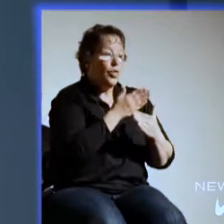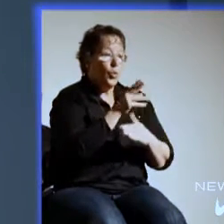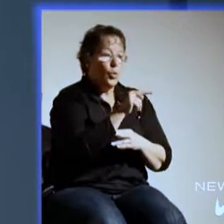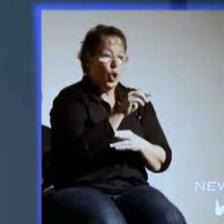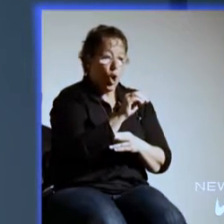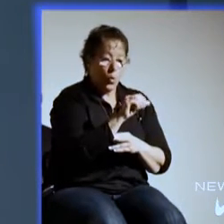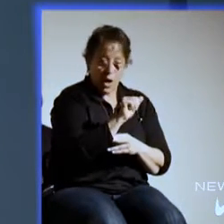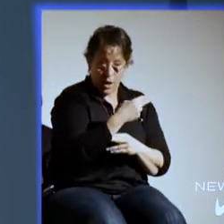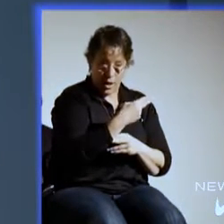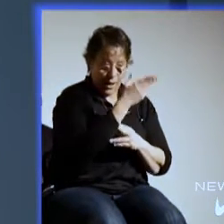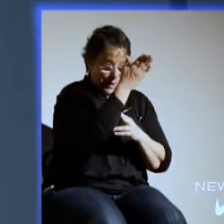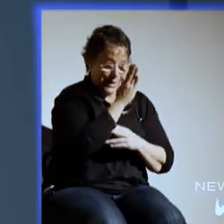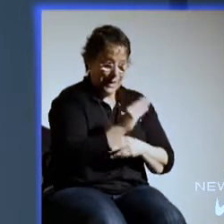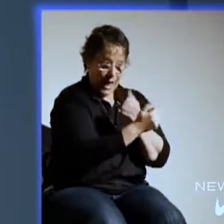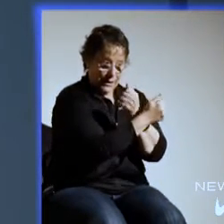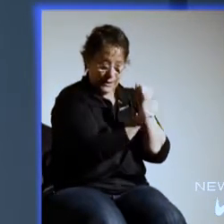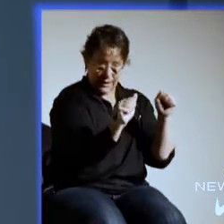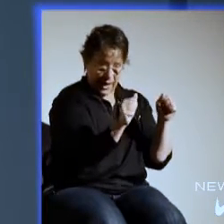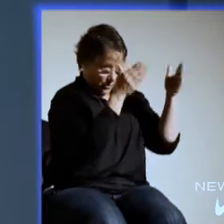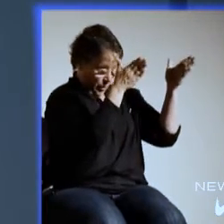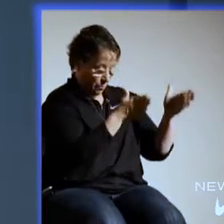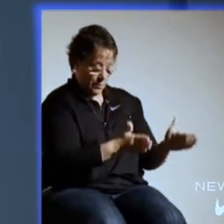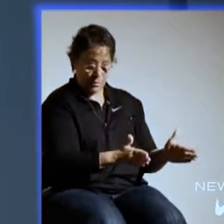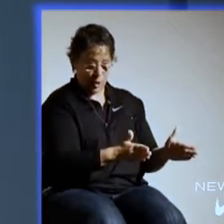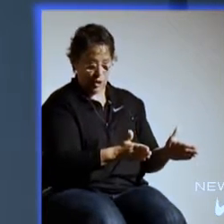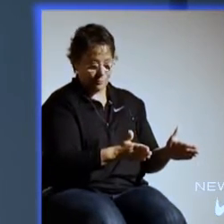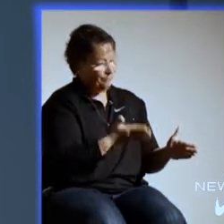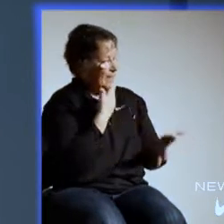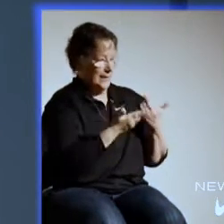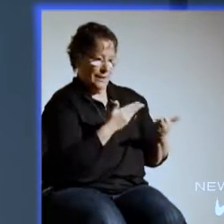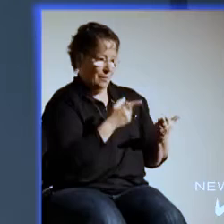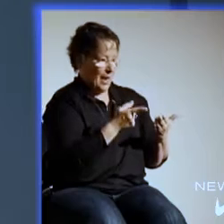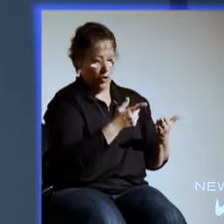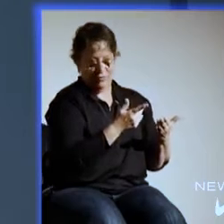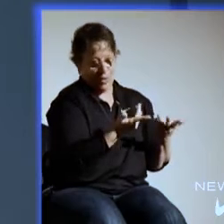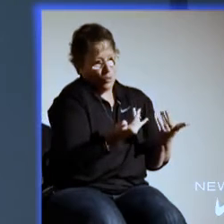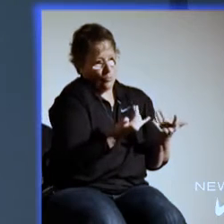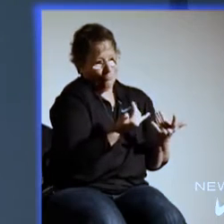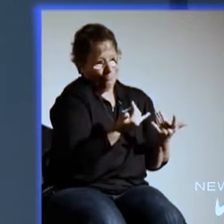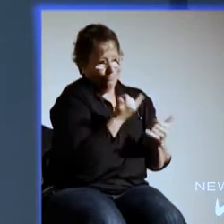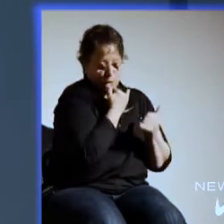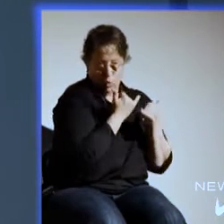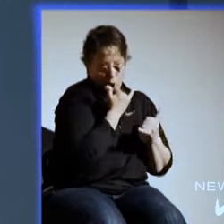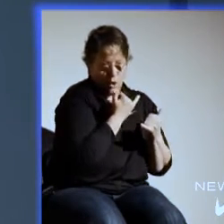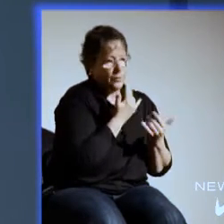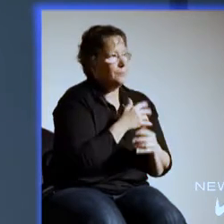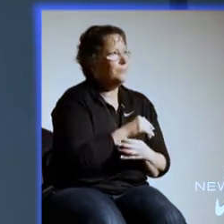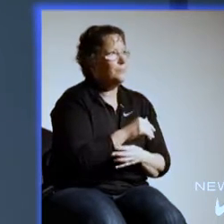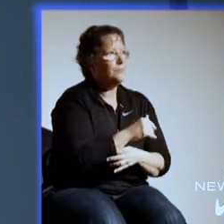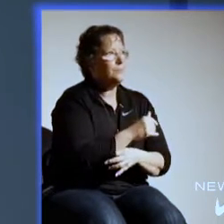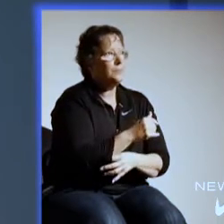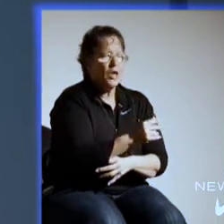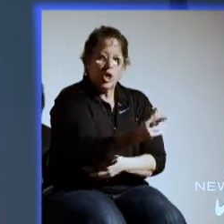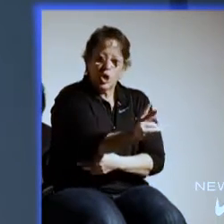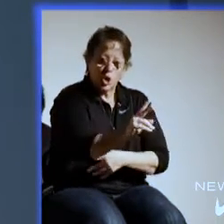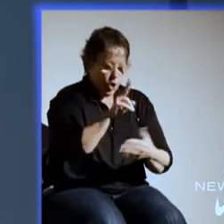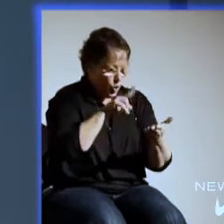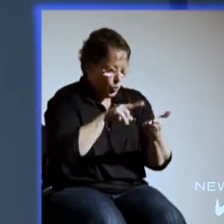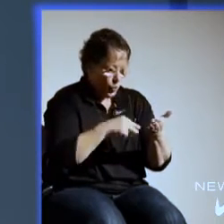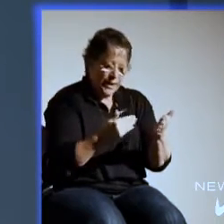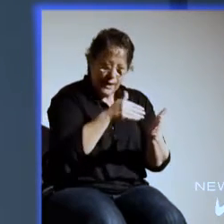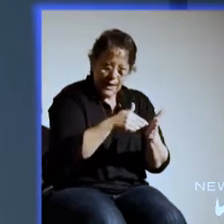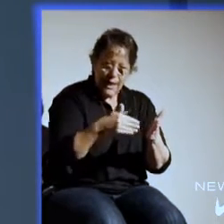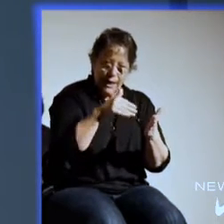was deeply flawed. The opening pages in Scripture in Genesis display how God created